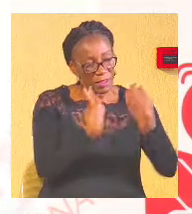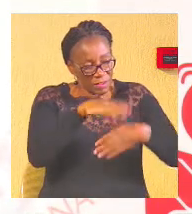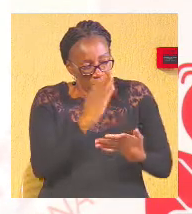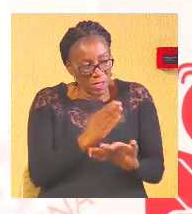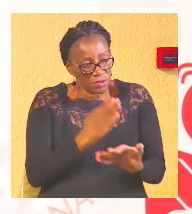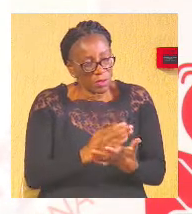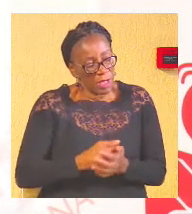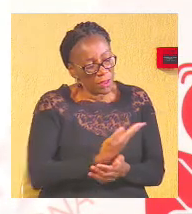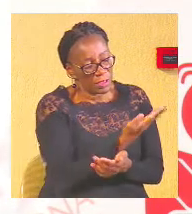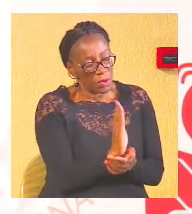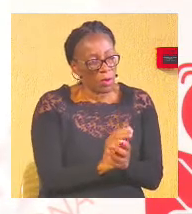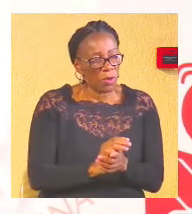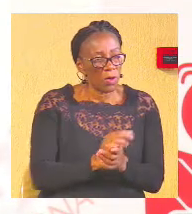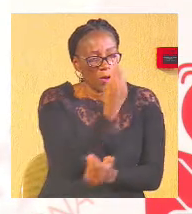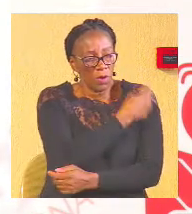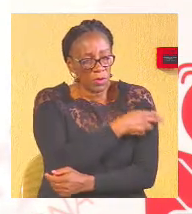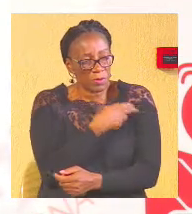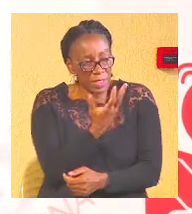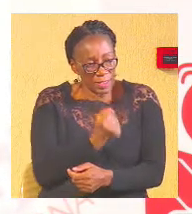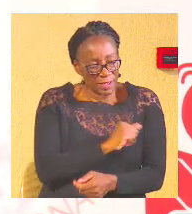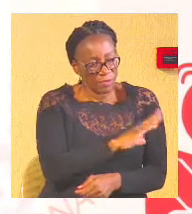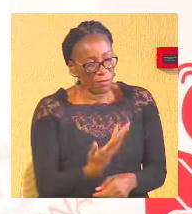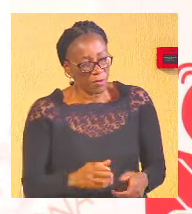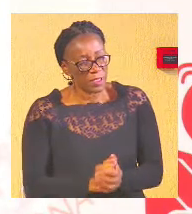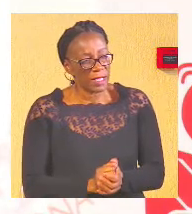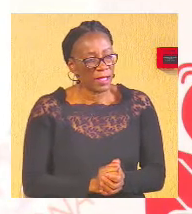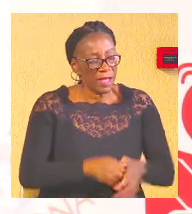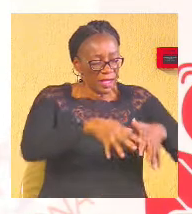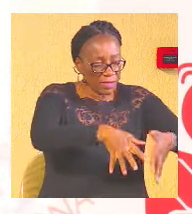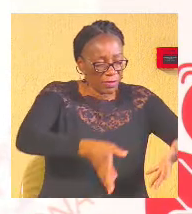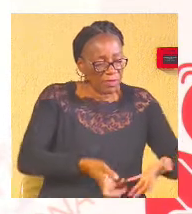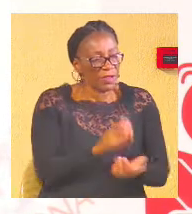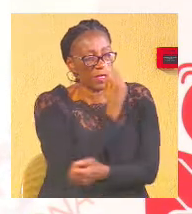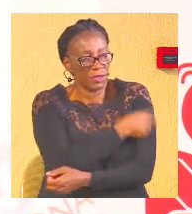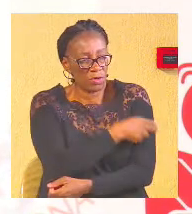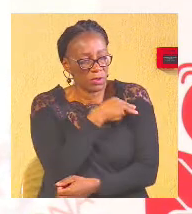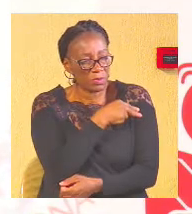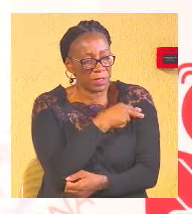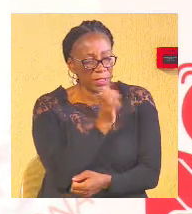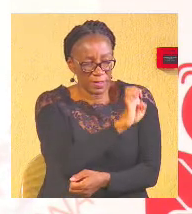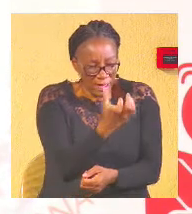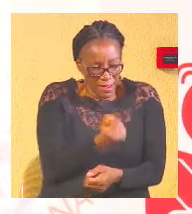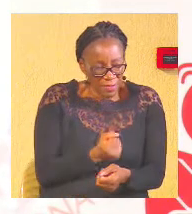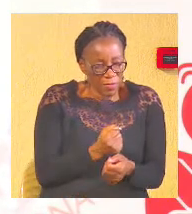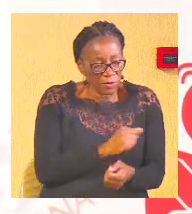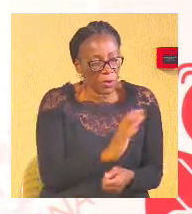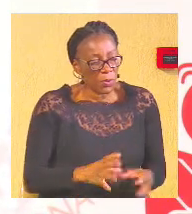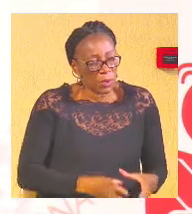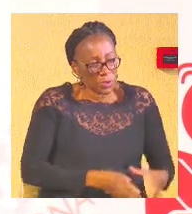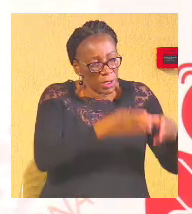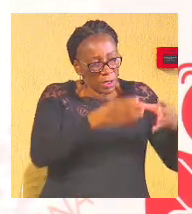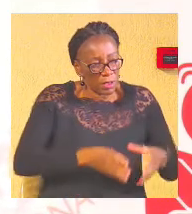that can at least provide water for at least 24 hours. Okay. In case there is any disruption due